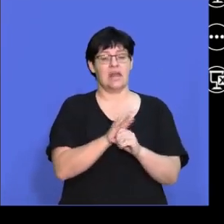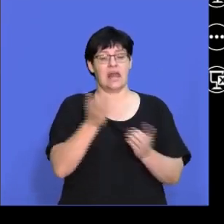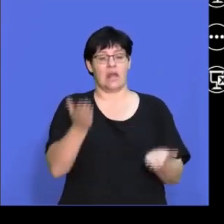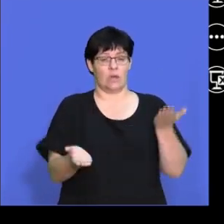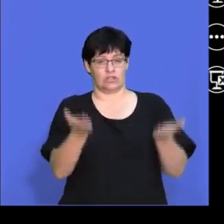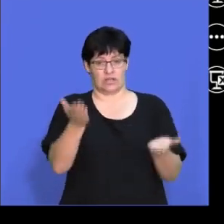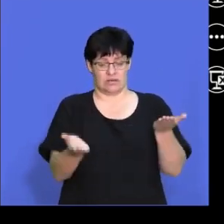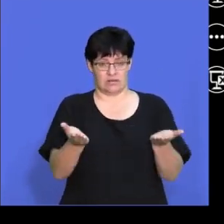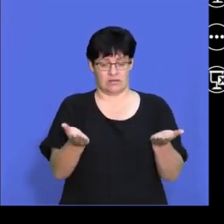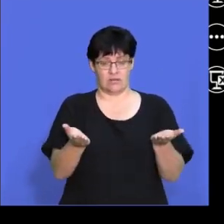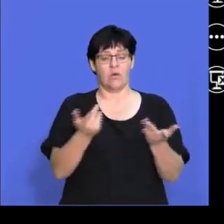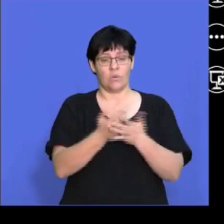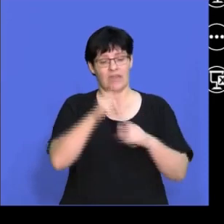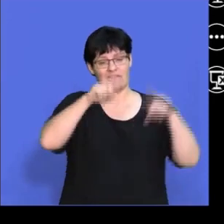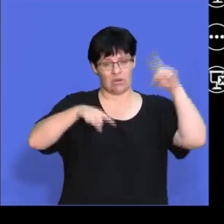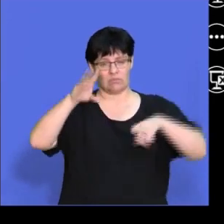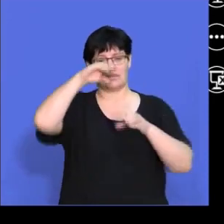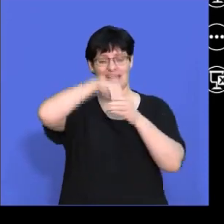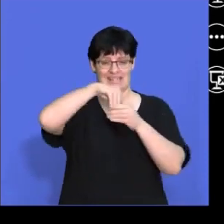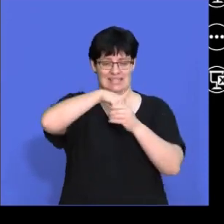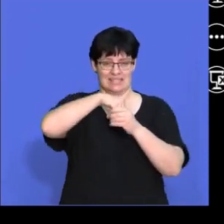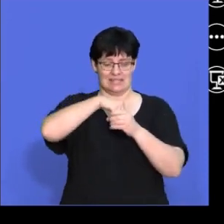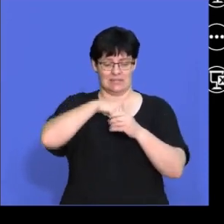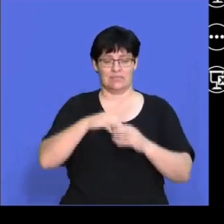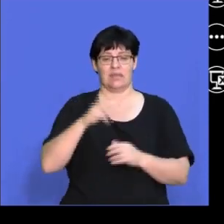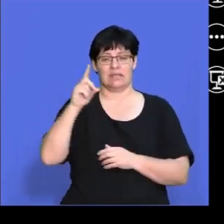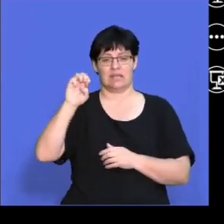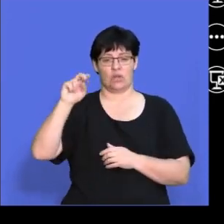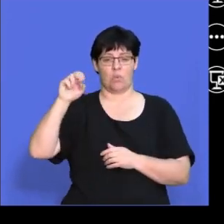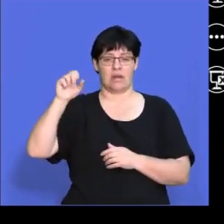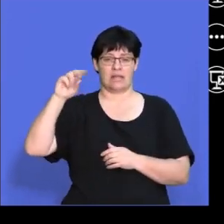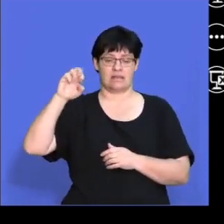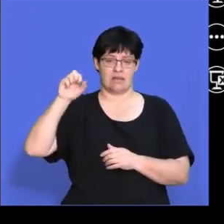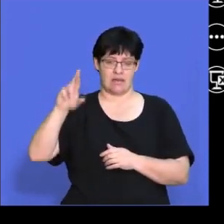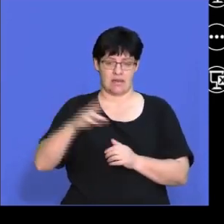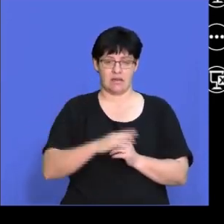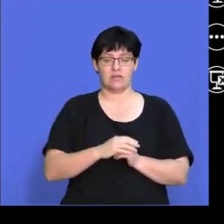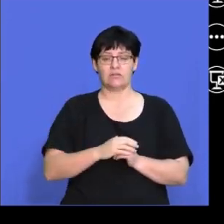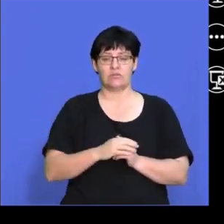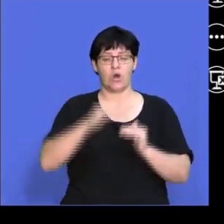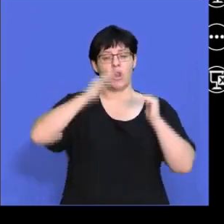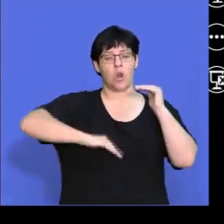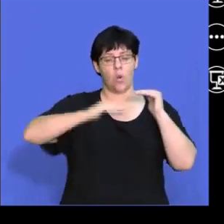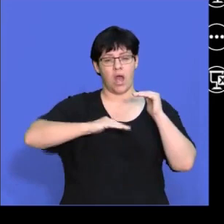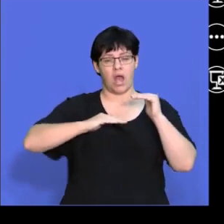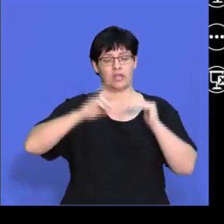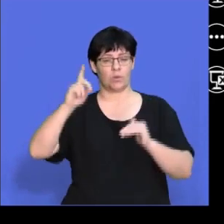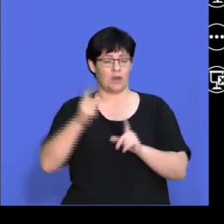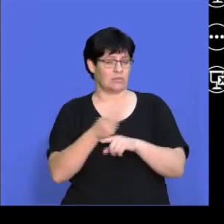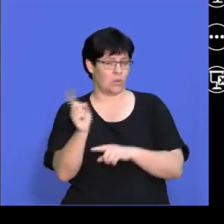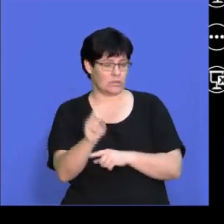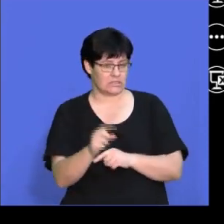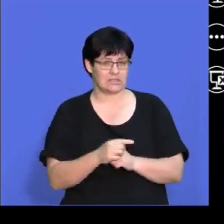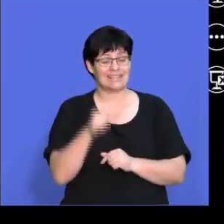becomes an equation with variables in the denominator. So as per usual, we're going to figure out what our lowest common denominator